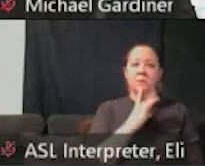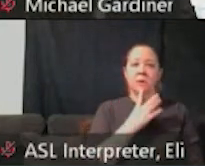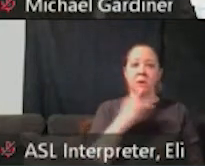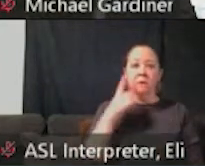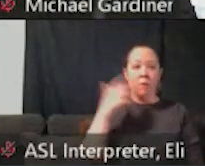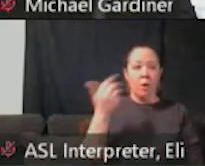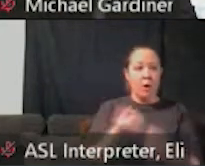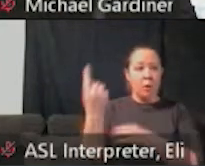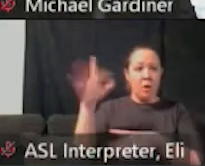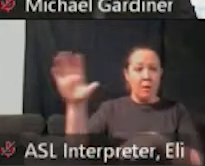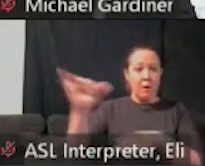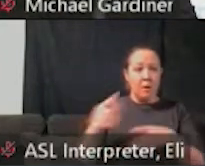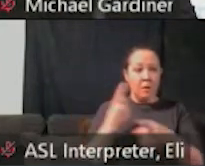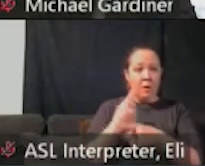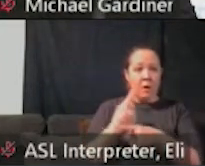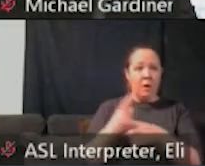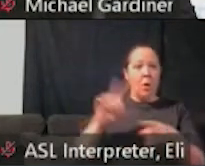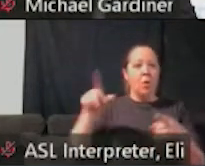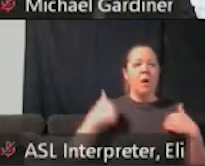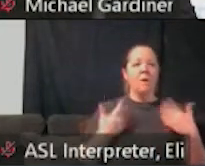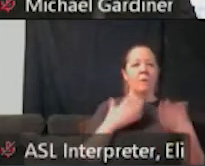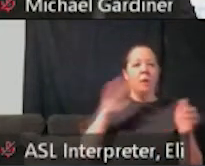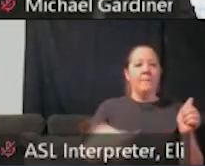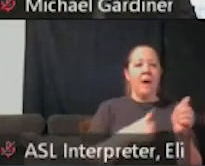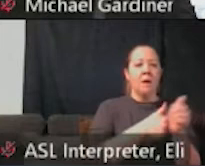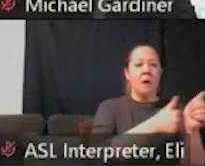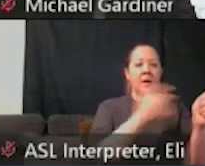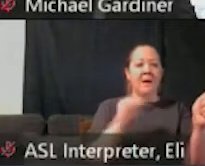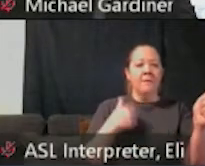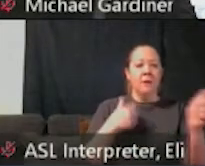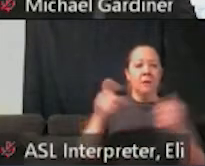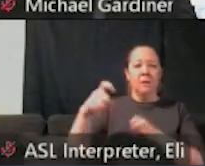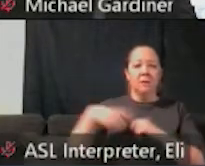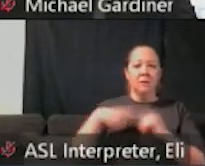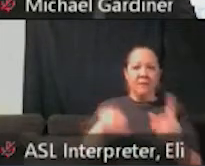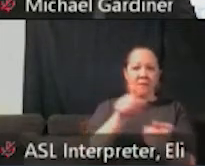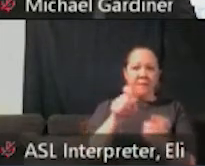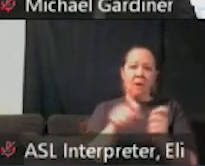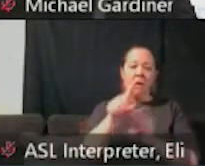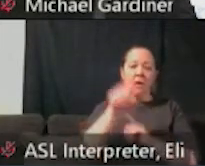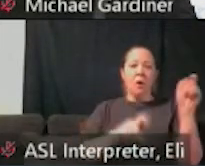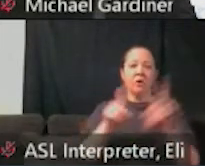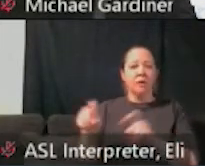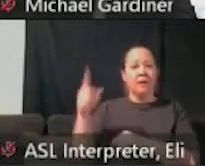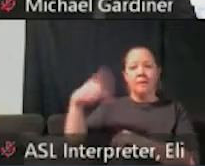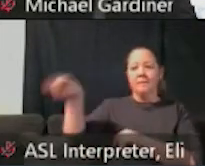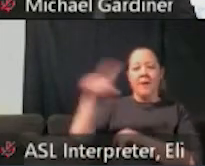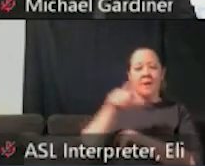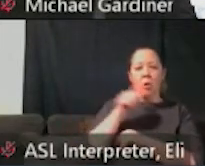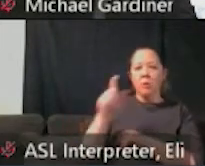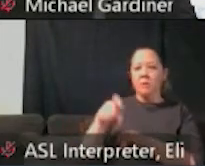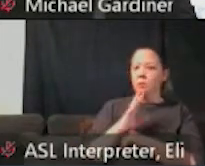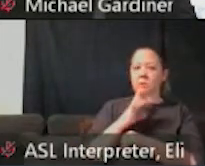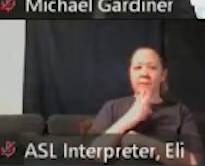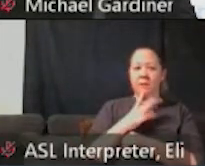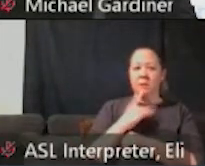just as backup if there were specific questions that needed to be answered. And so, no, they okay. don't need to speak. Okay. We thank you. Thank